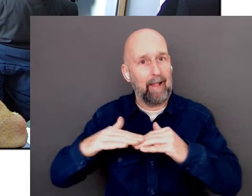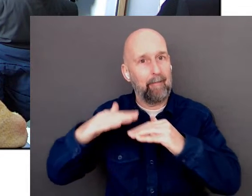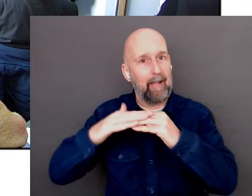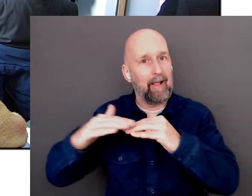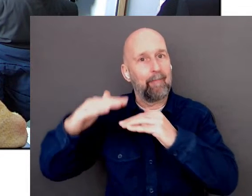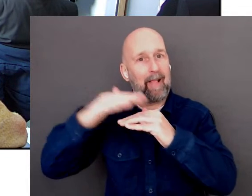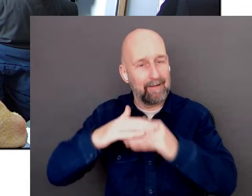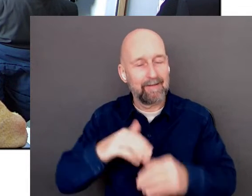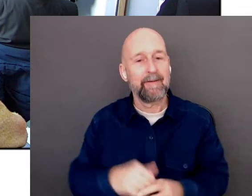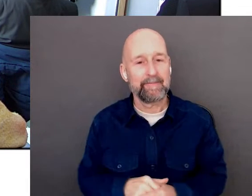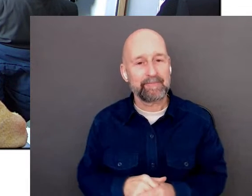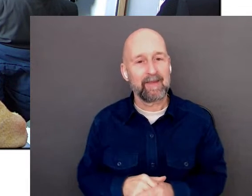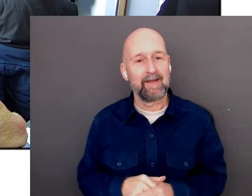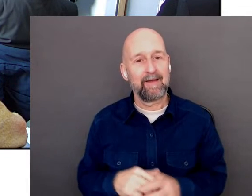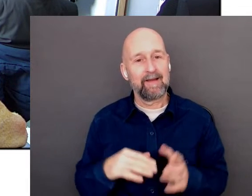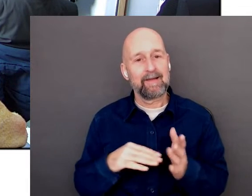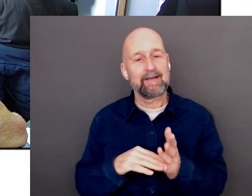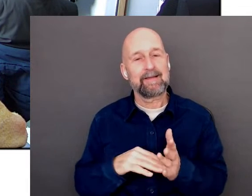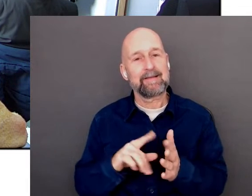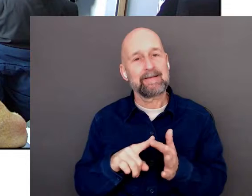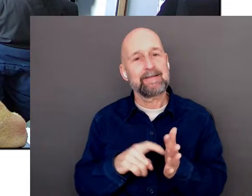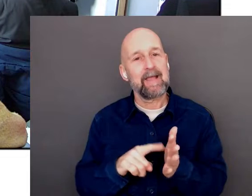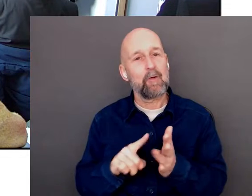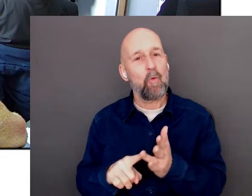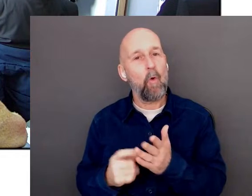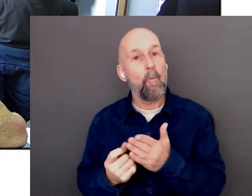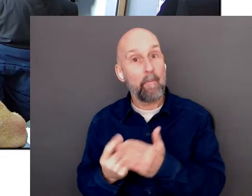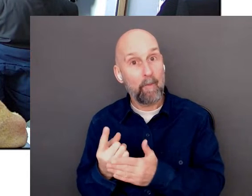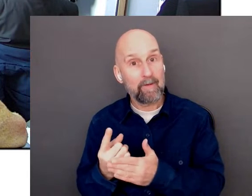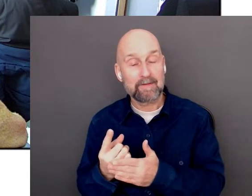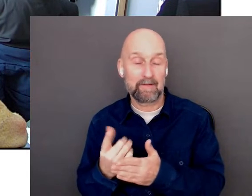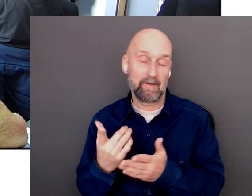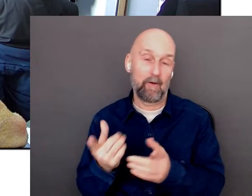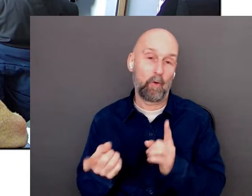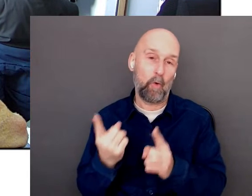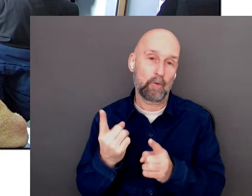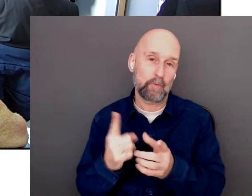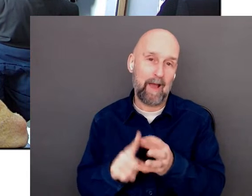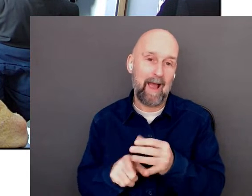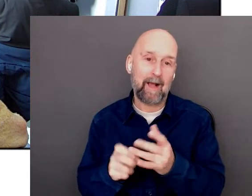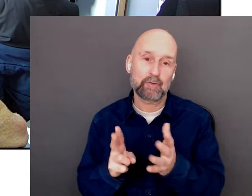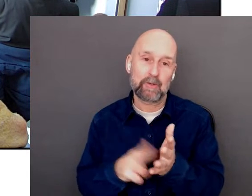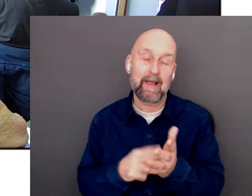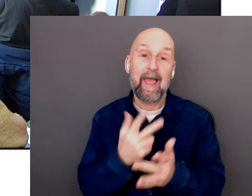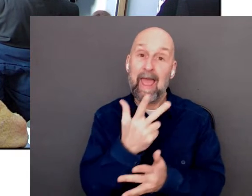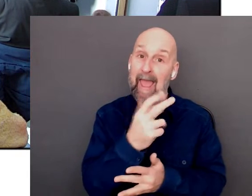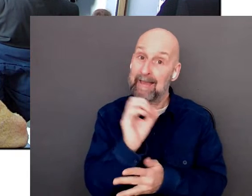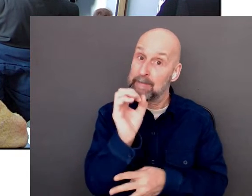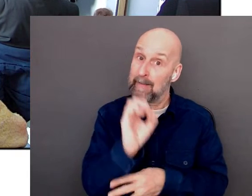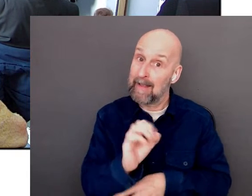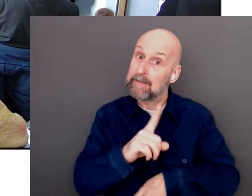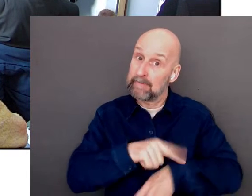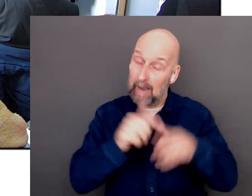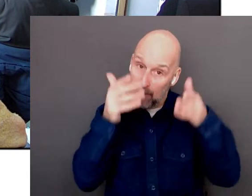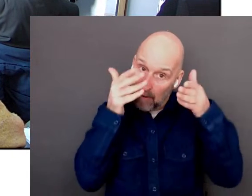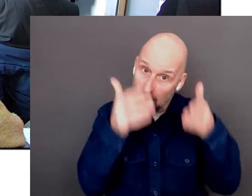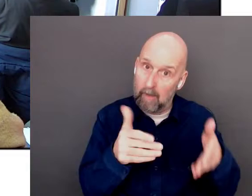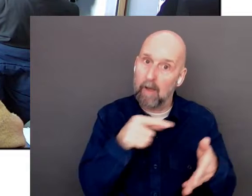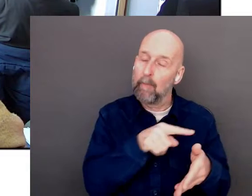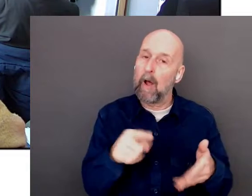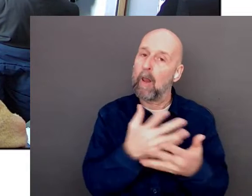the zero moment or the call to action. This is where we spend like 80% of our time, but it's intuition a lot